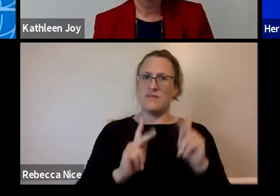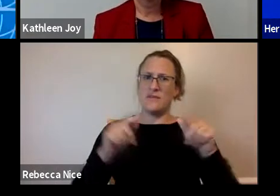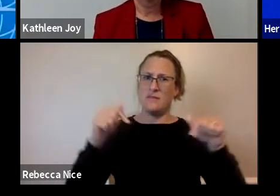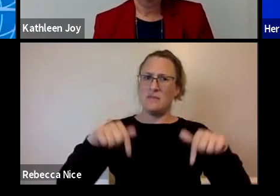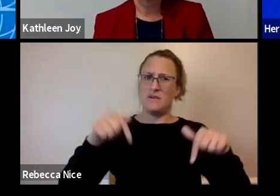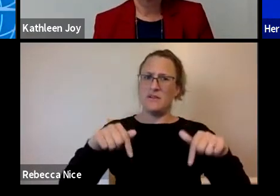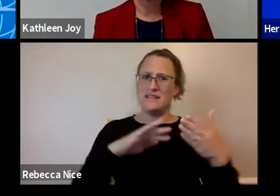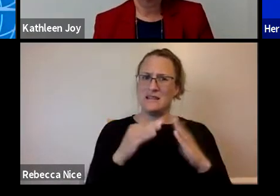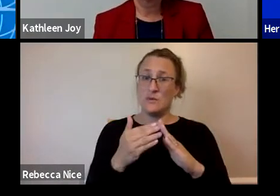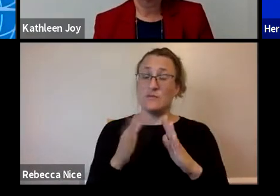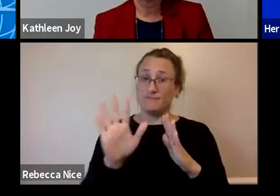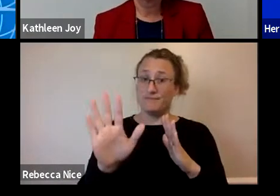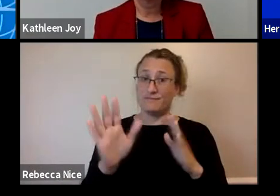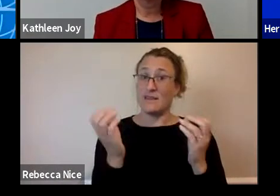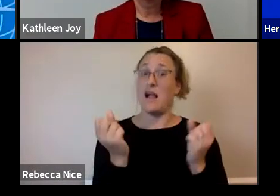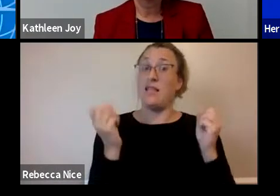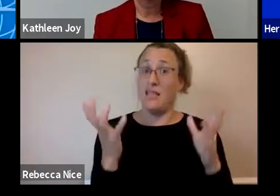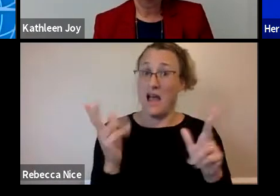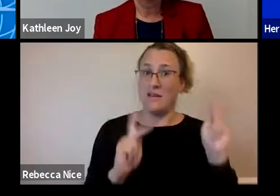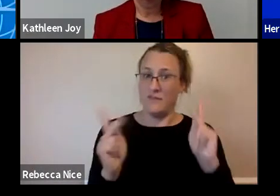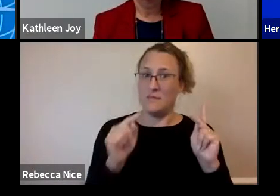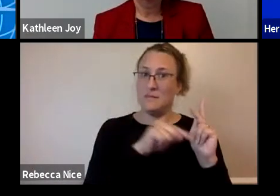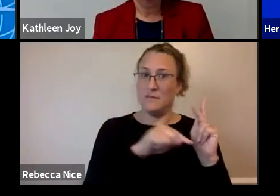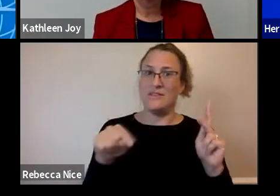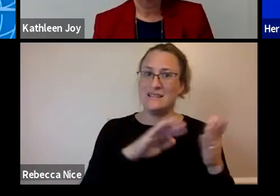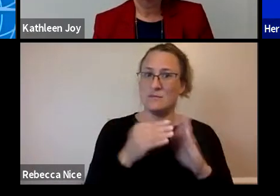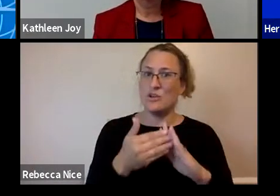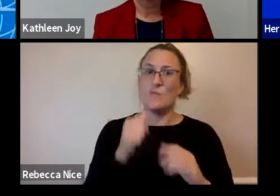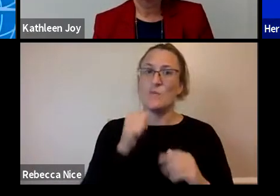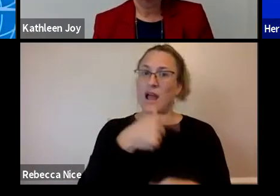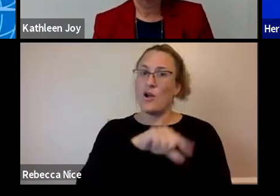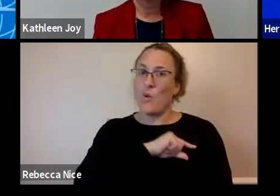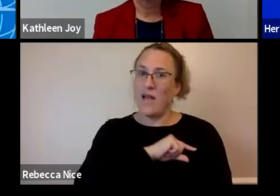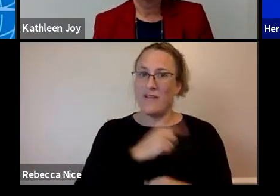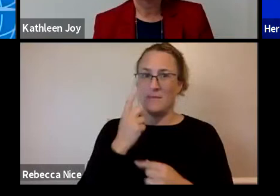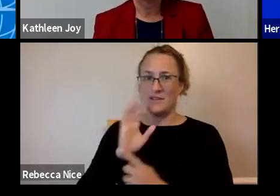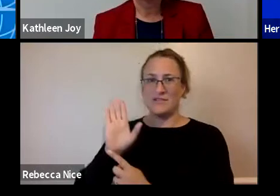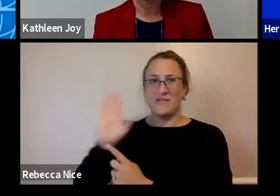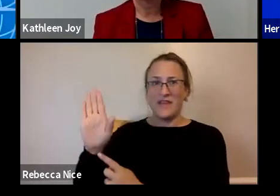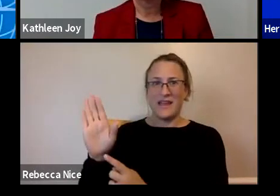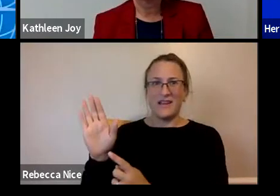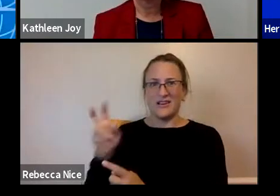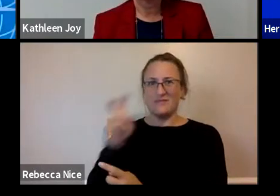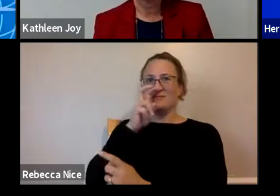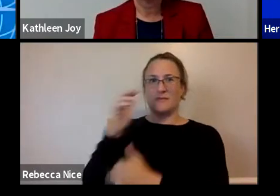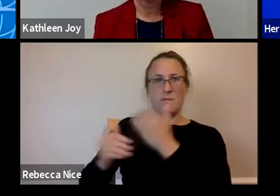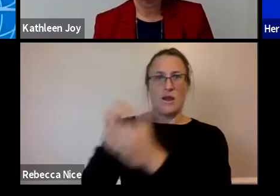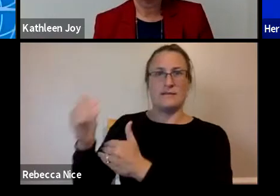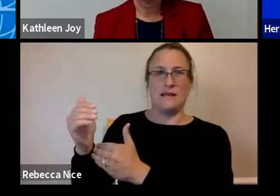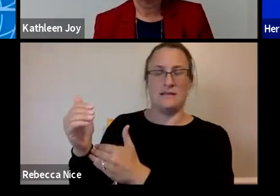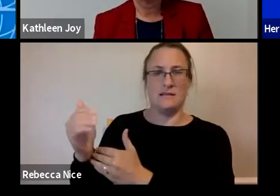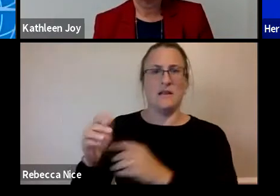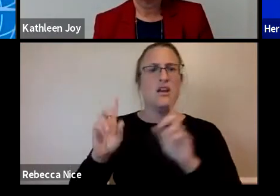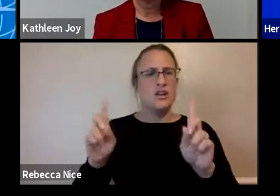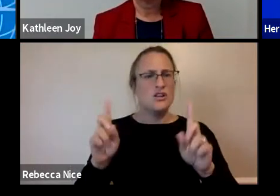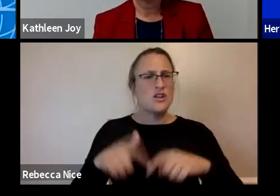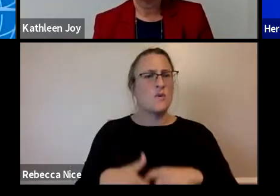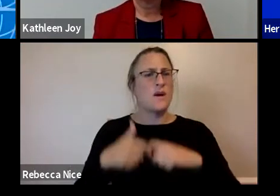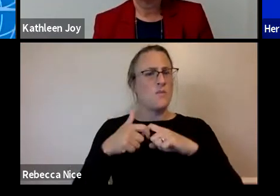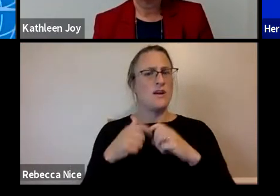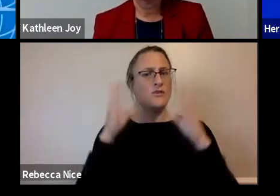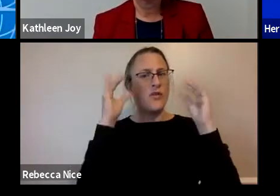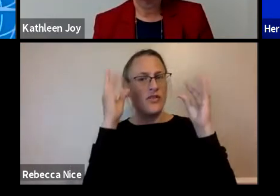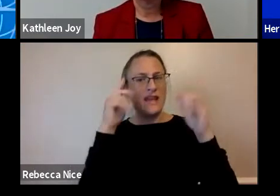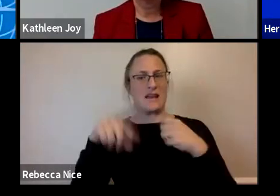a lot of the people in this community will not qualify because of the process. So we need to think through how that's going to work